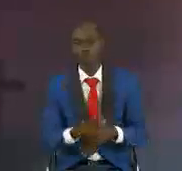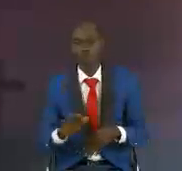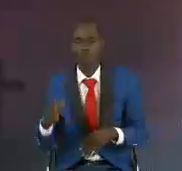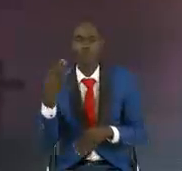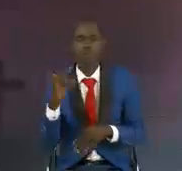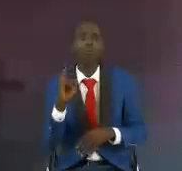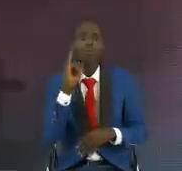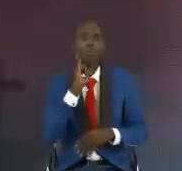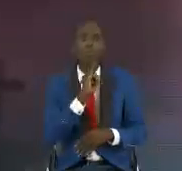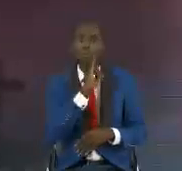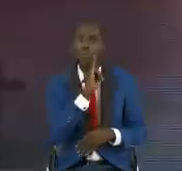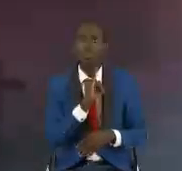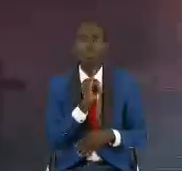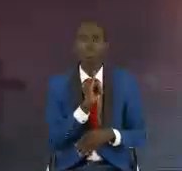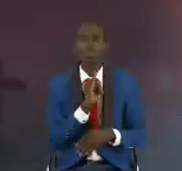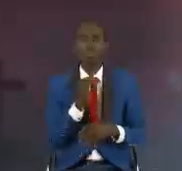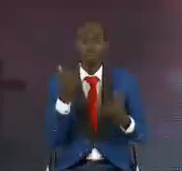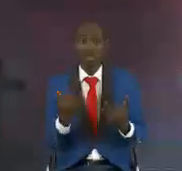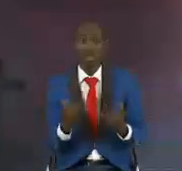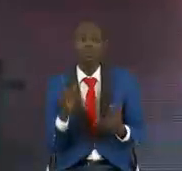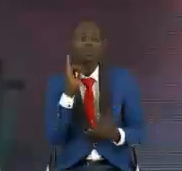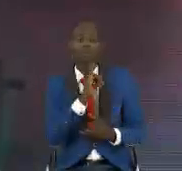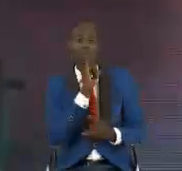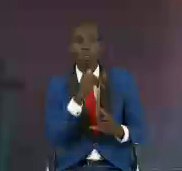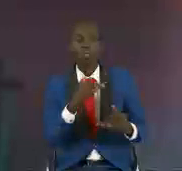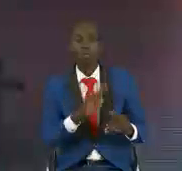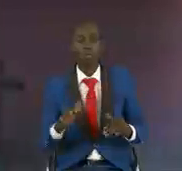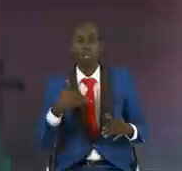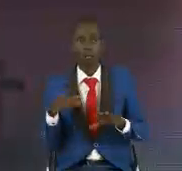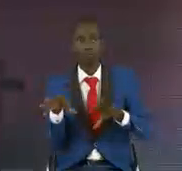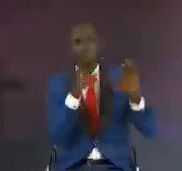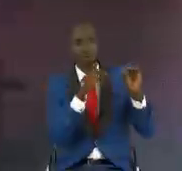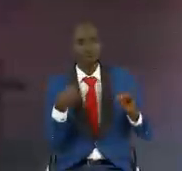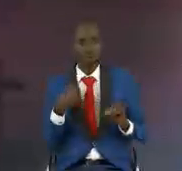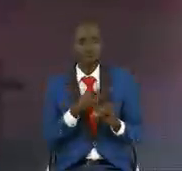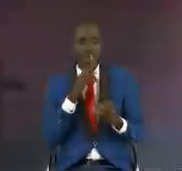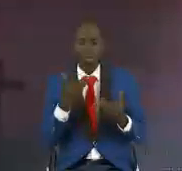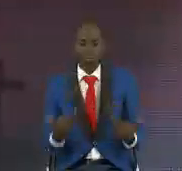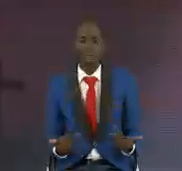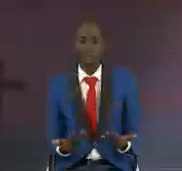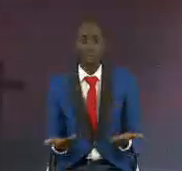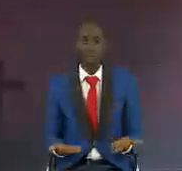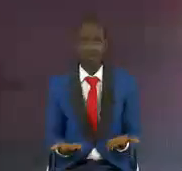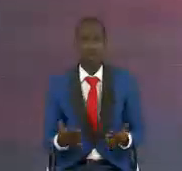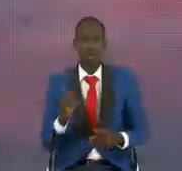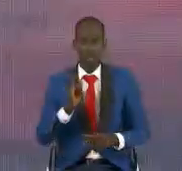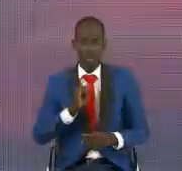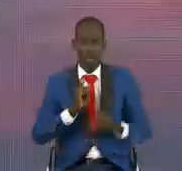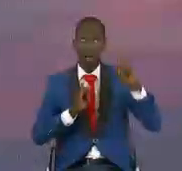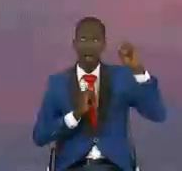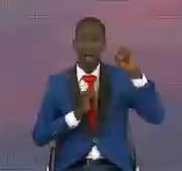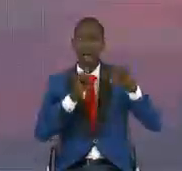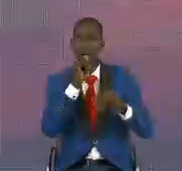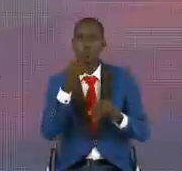Israel, now they are gone, we are the people here now, I am the Lord, I will bring